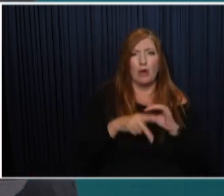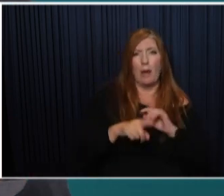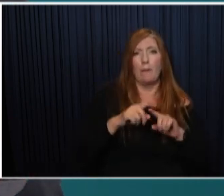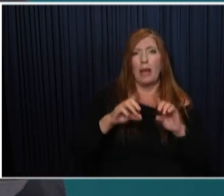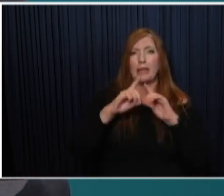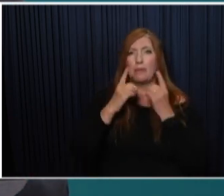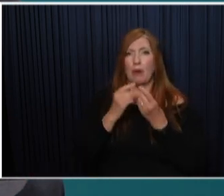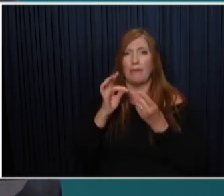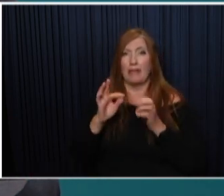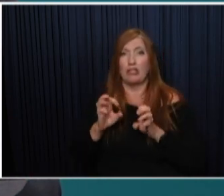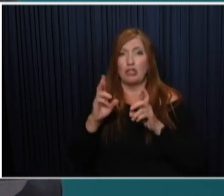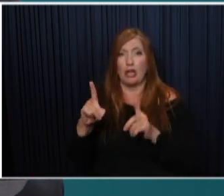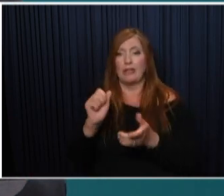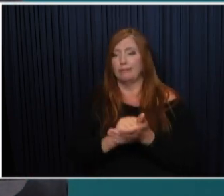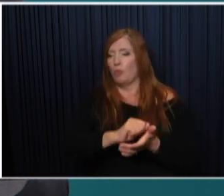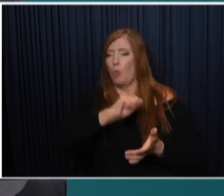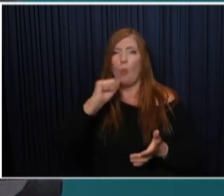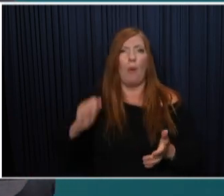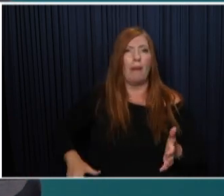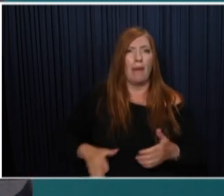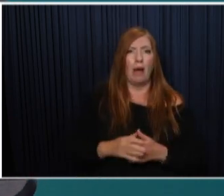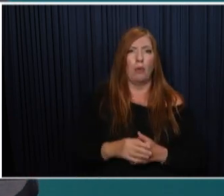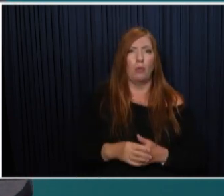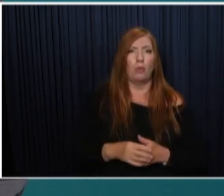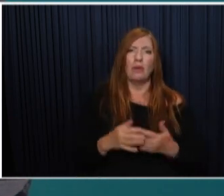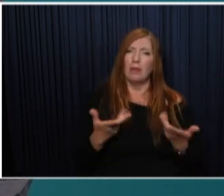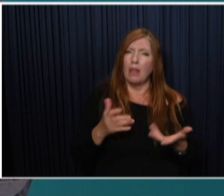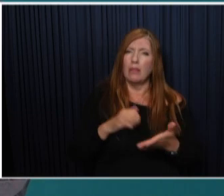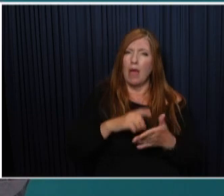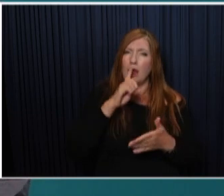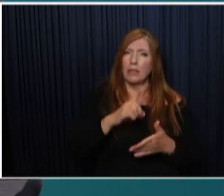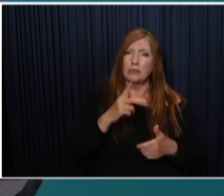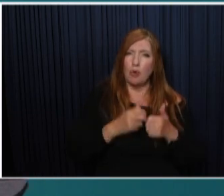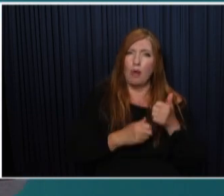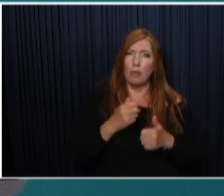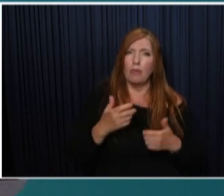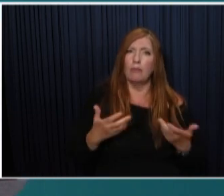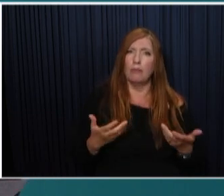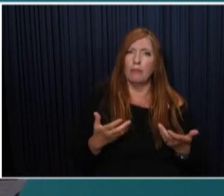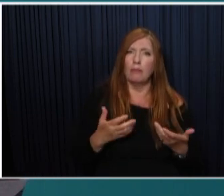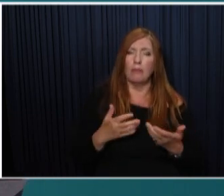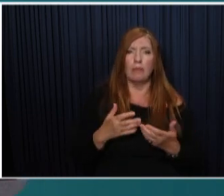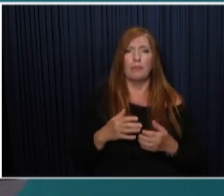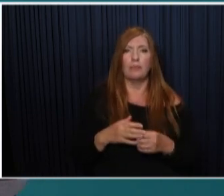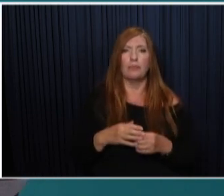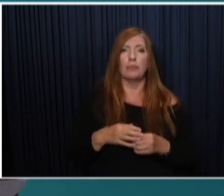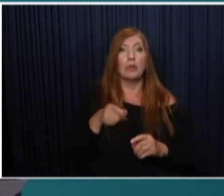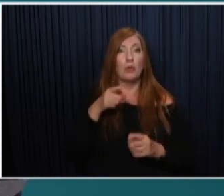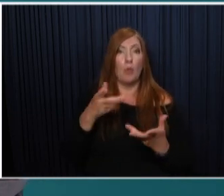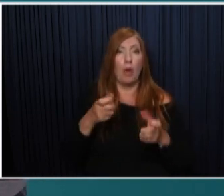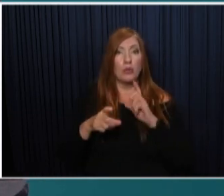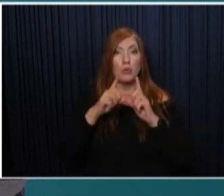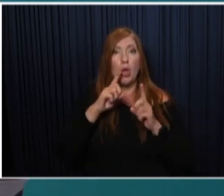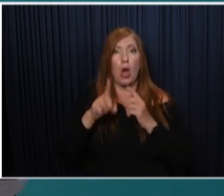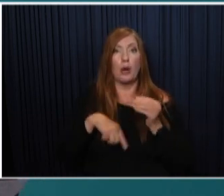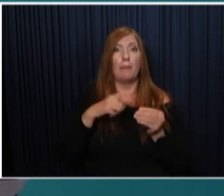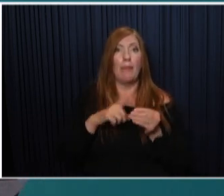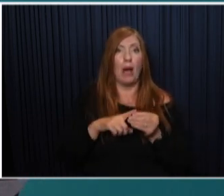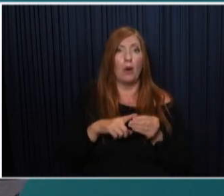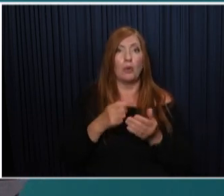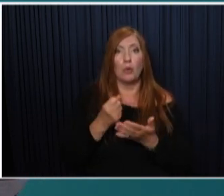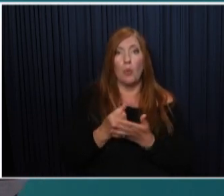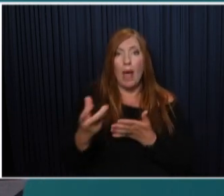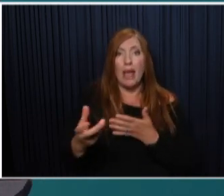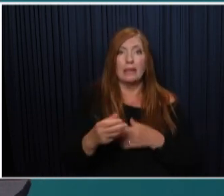Education can completely be wiped out? That is a problem. You want to talk about waste